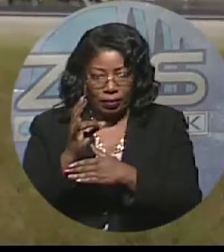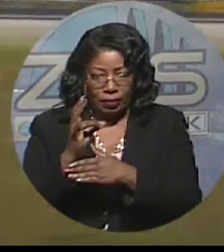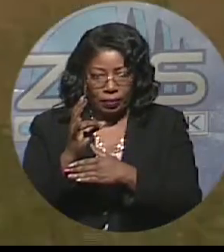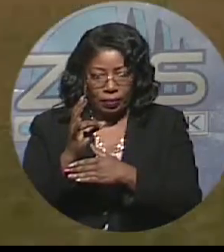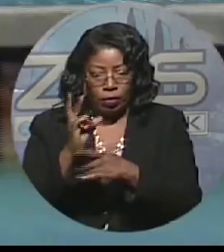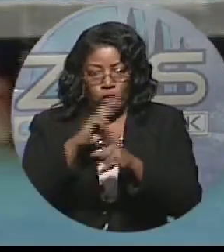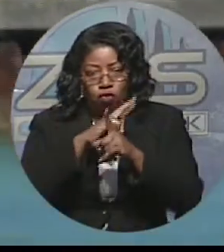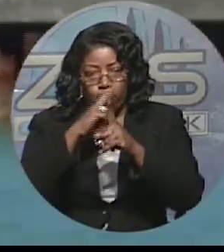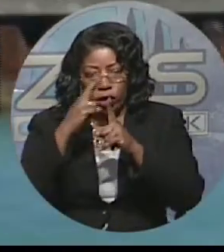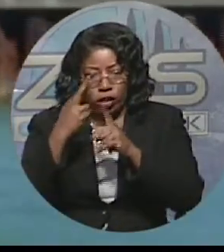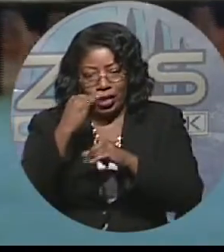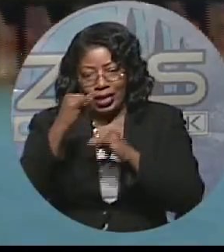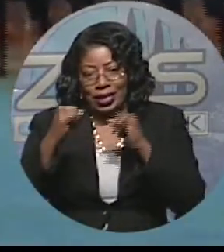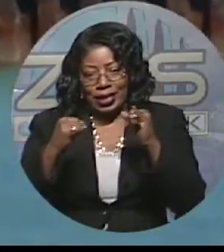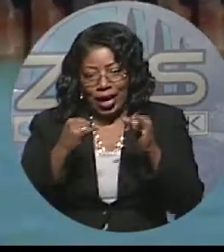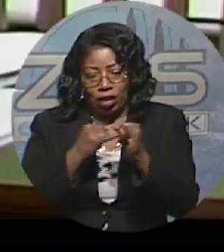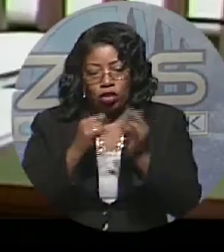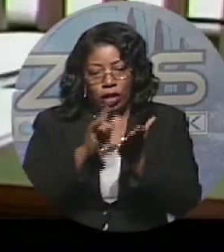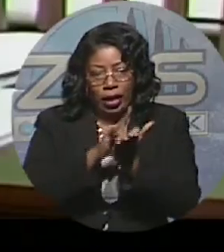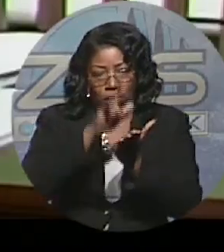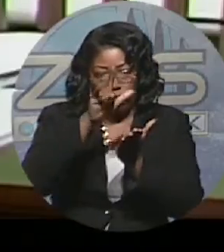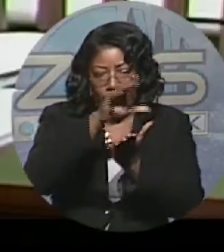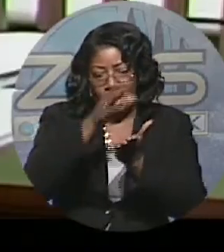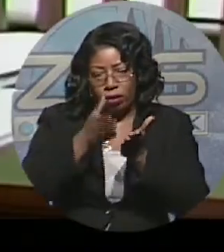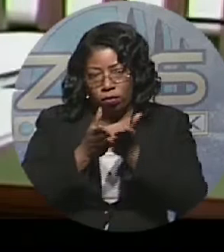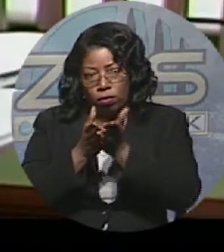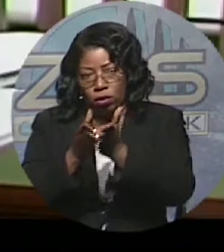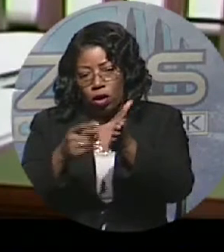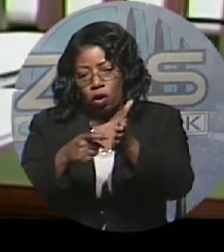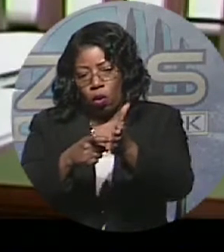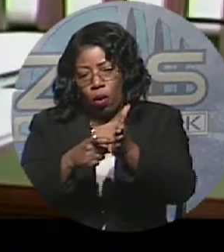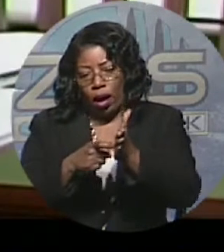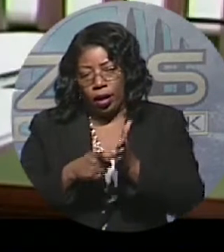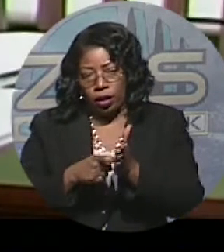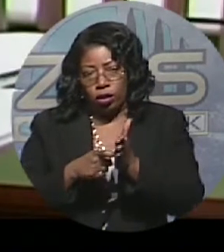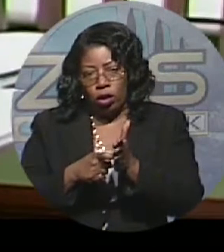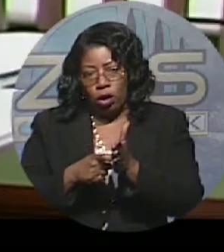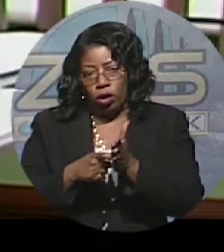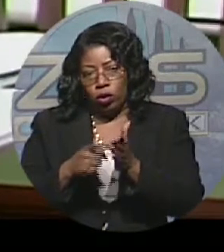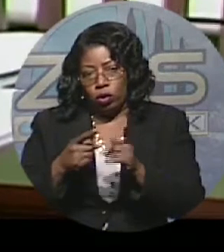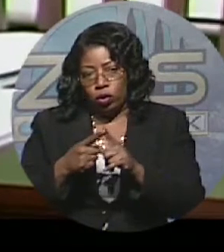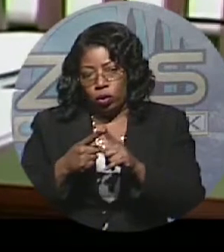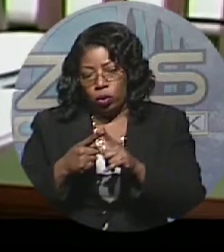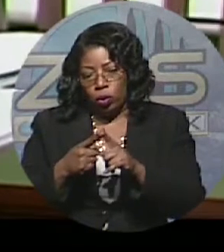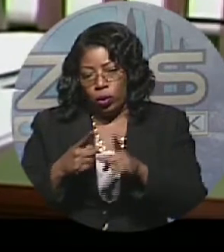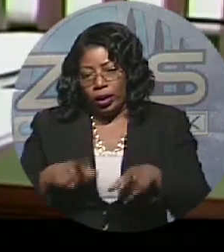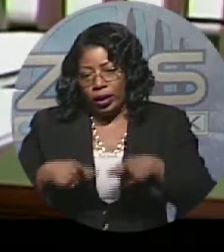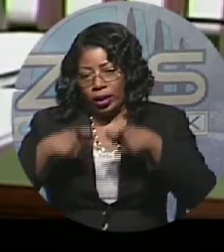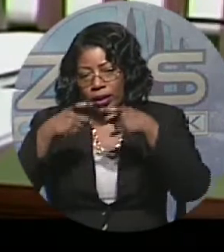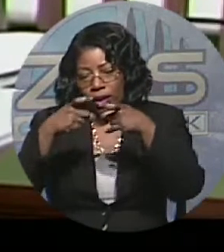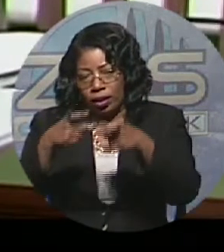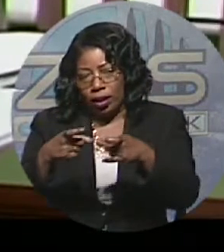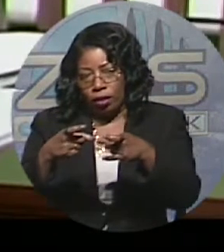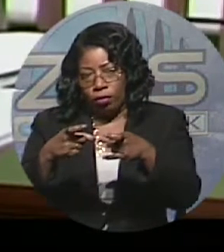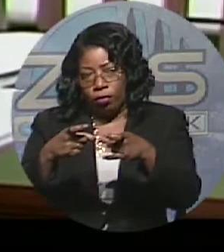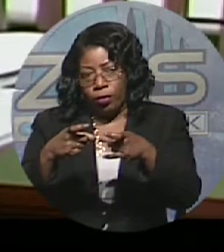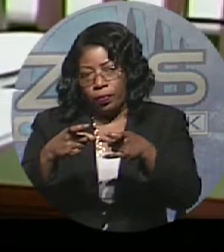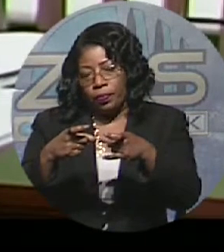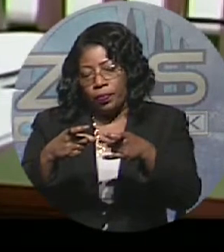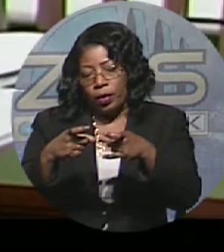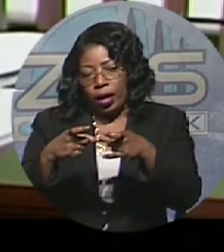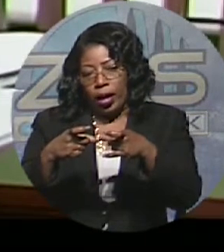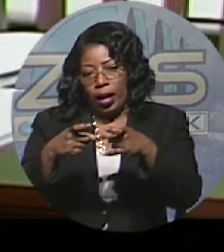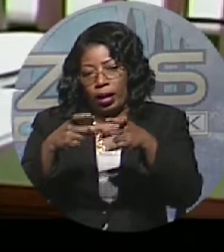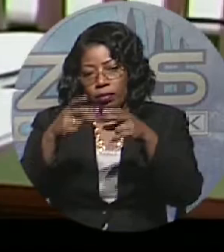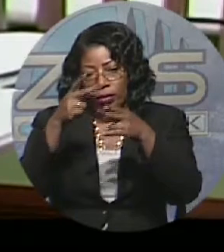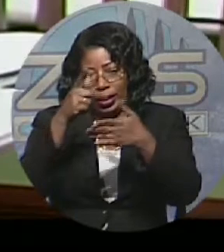and international aircraft and vessels are required to submit advanced passenger information prior to arrival in and